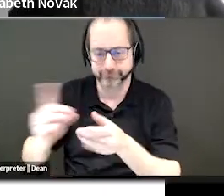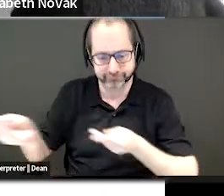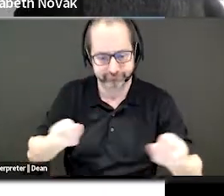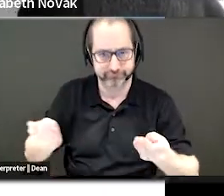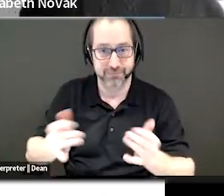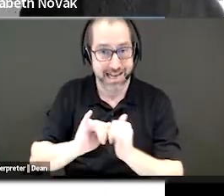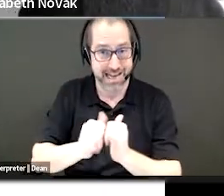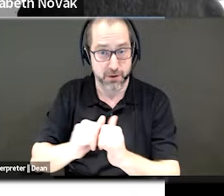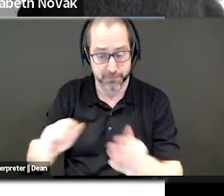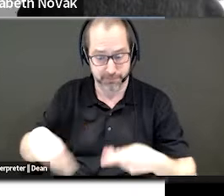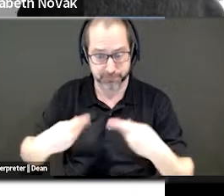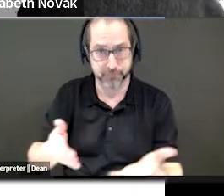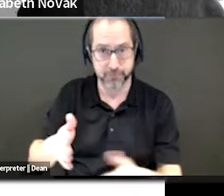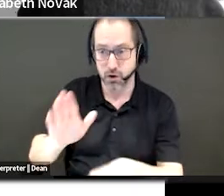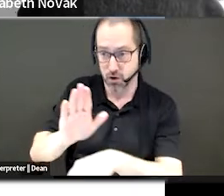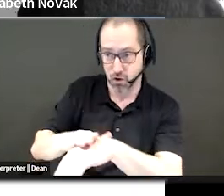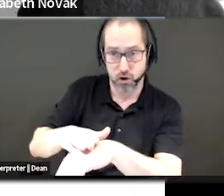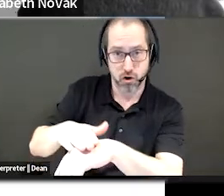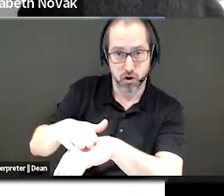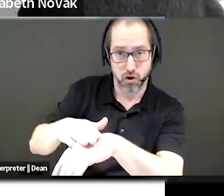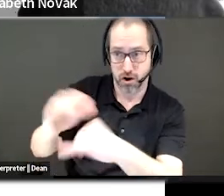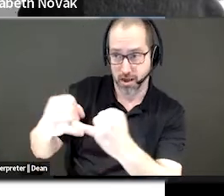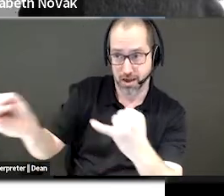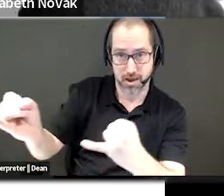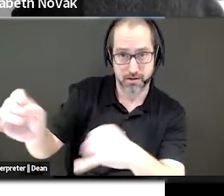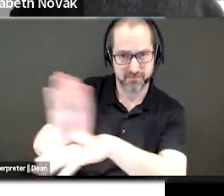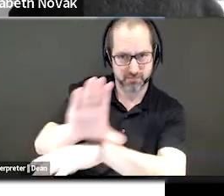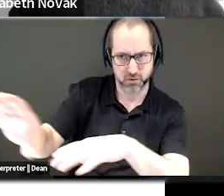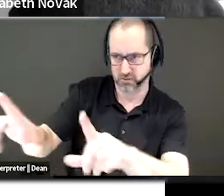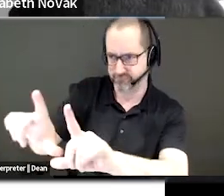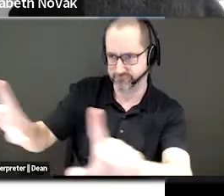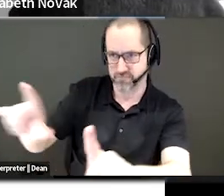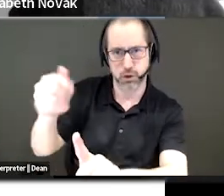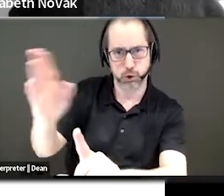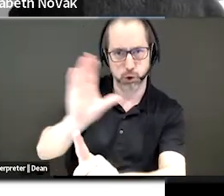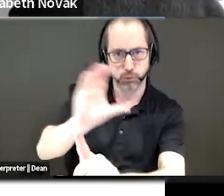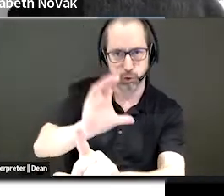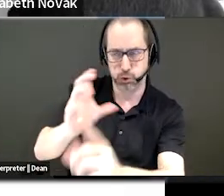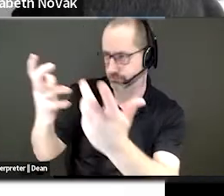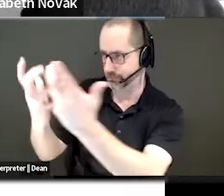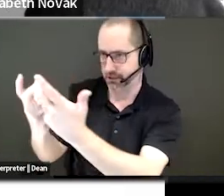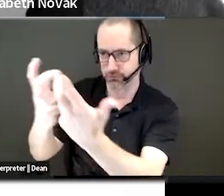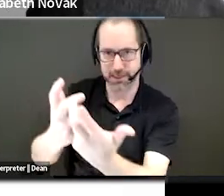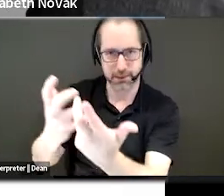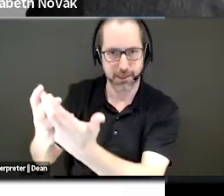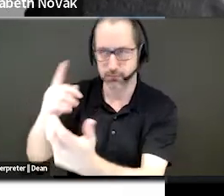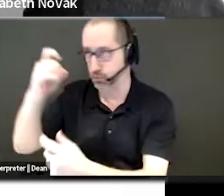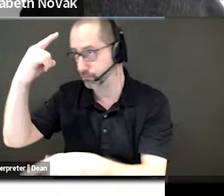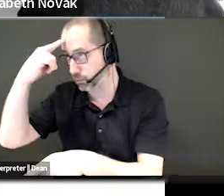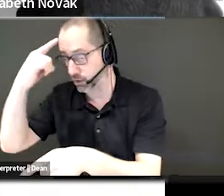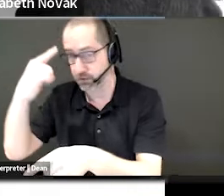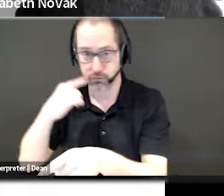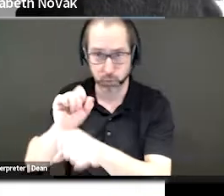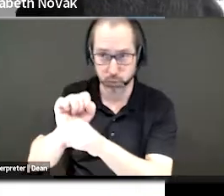an online job matching platform that lets job seekers with disabilities apply to jobs. We also offer